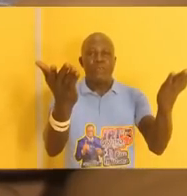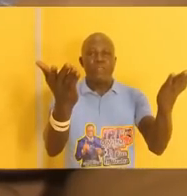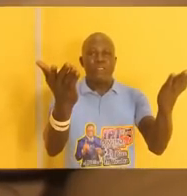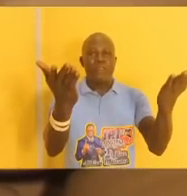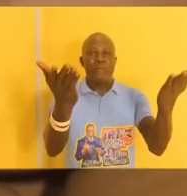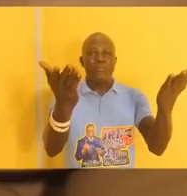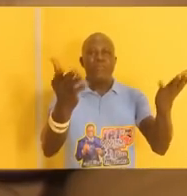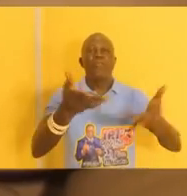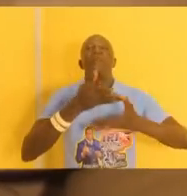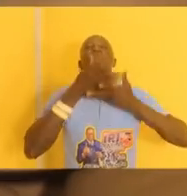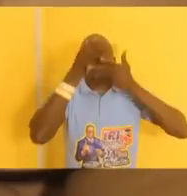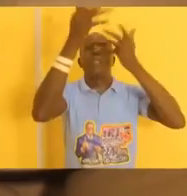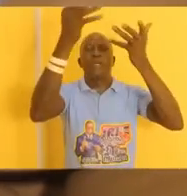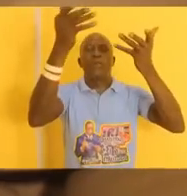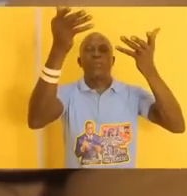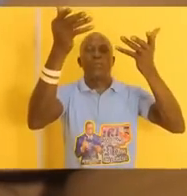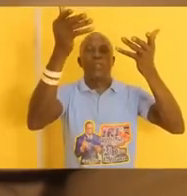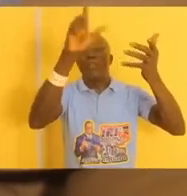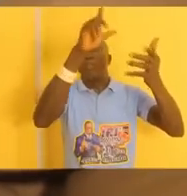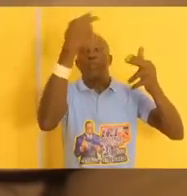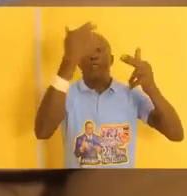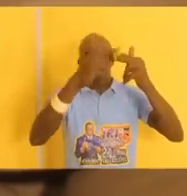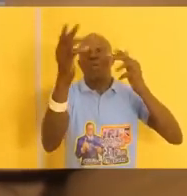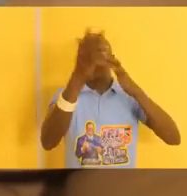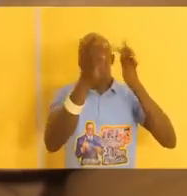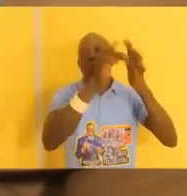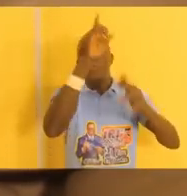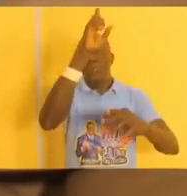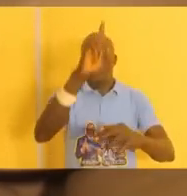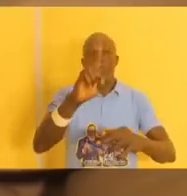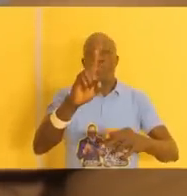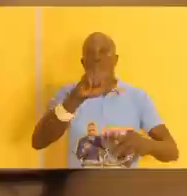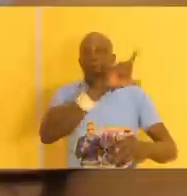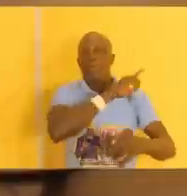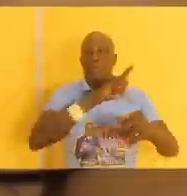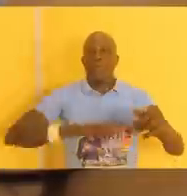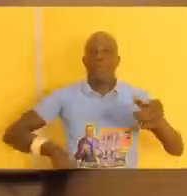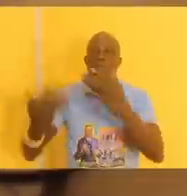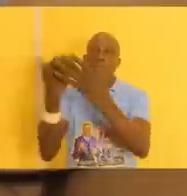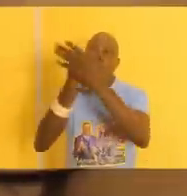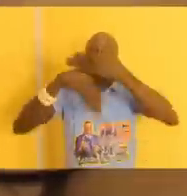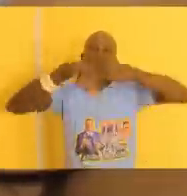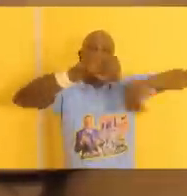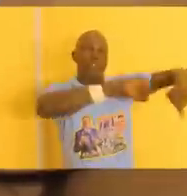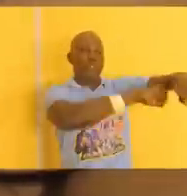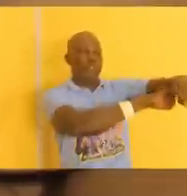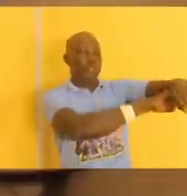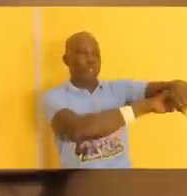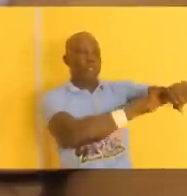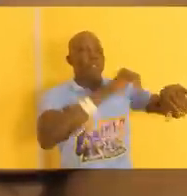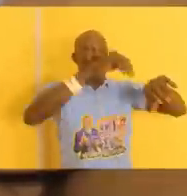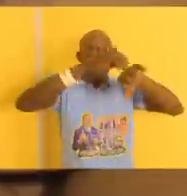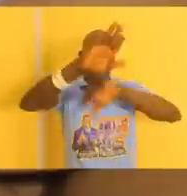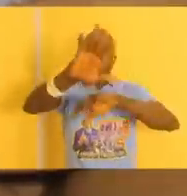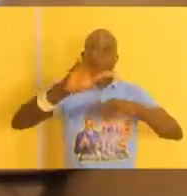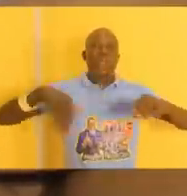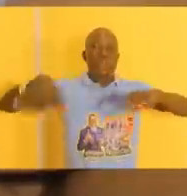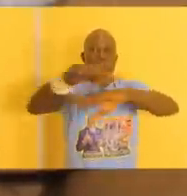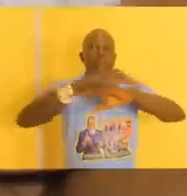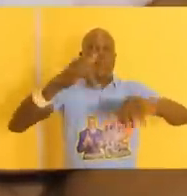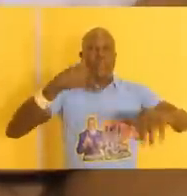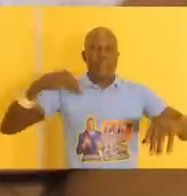your hands e pariwo you will shout onko yesu le kan so olorun abo god of protection abo sori